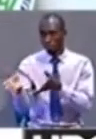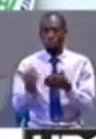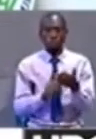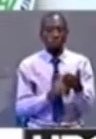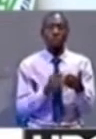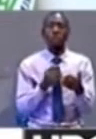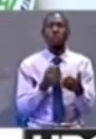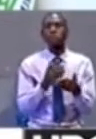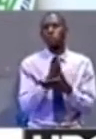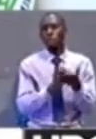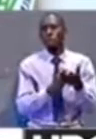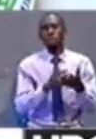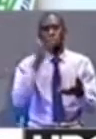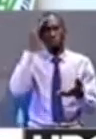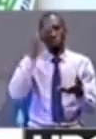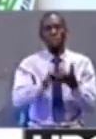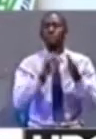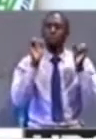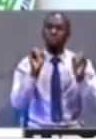who don't believe that